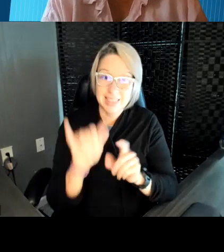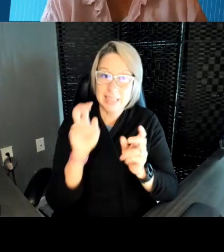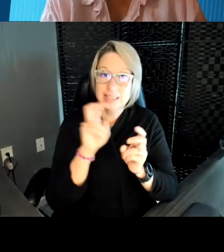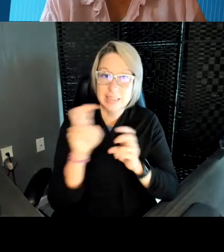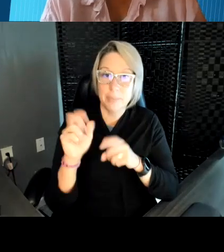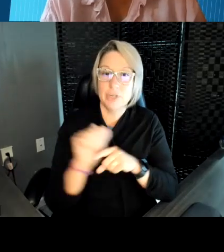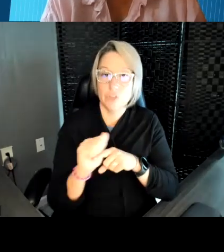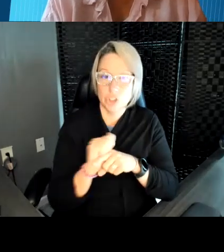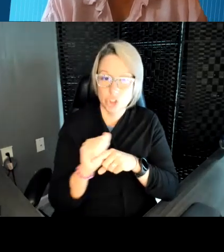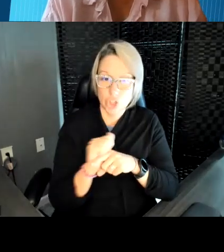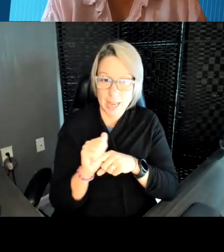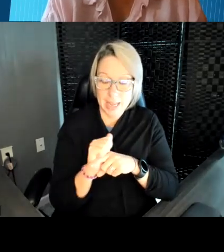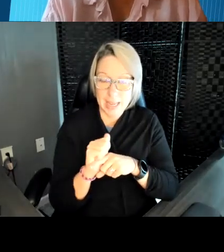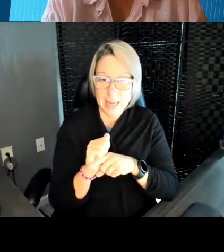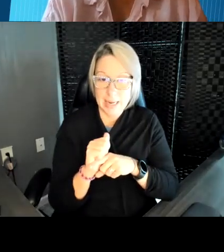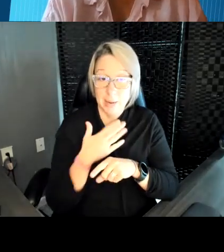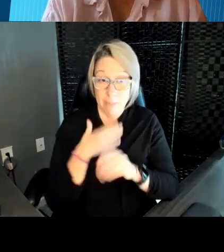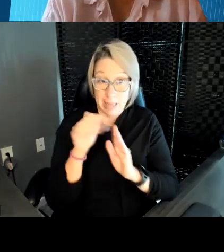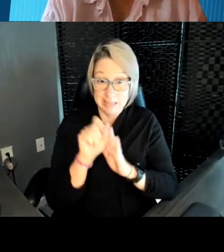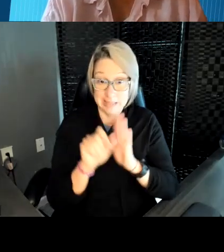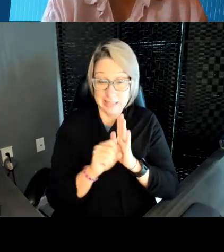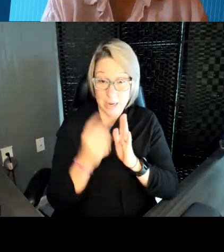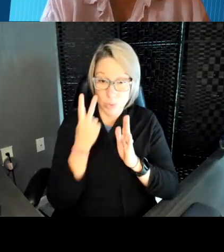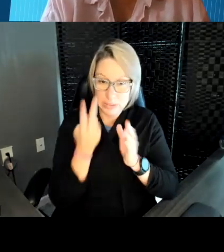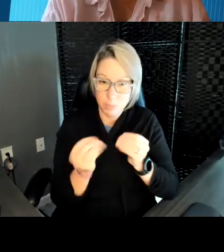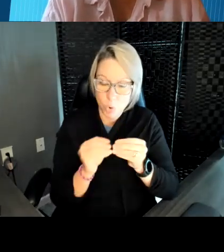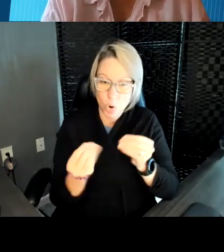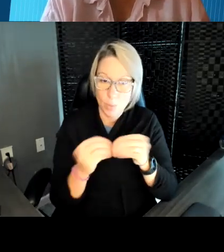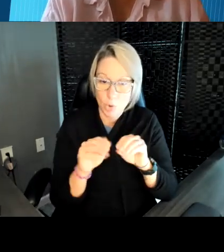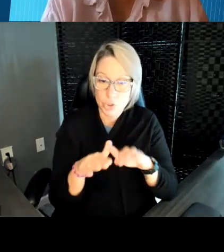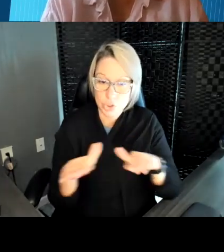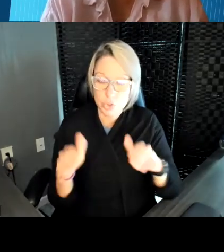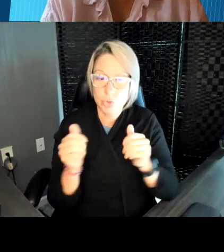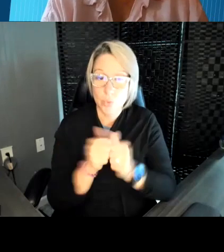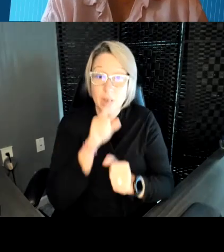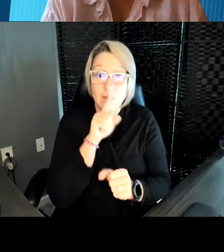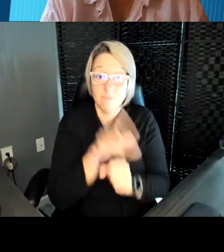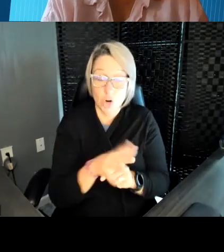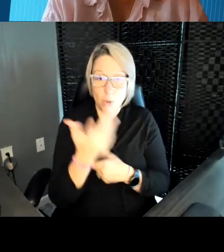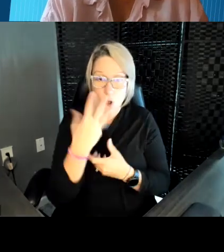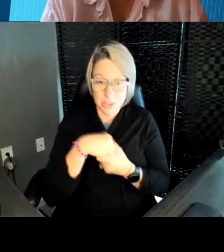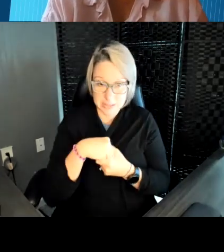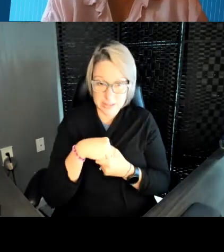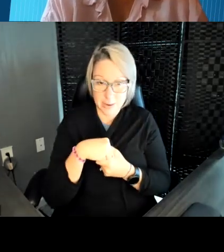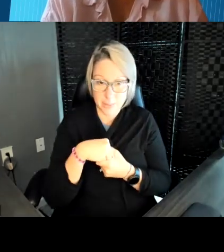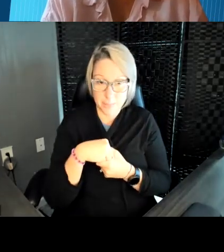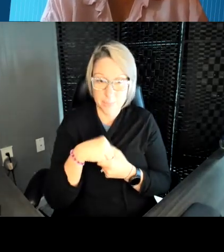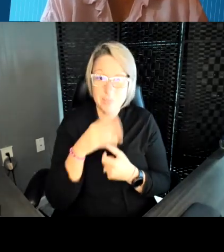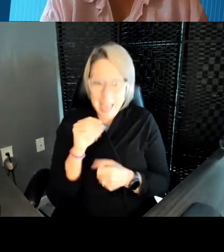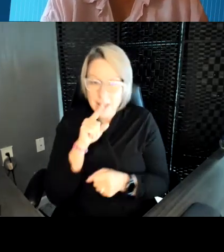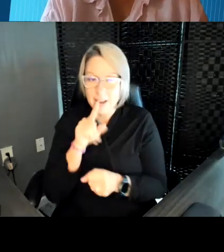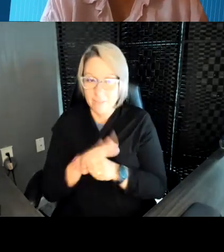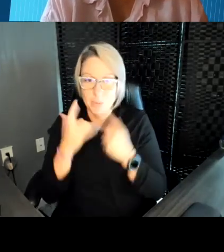training in my state, that we are seeing more children with confirmed autism who have confirmed hearing